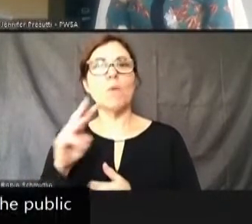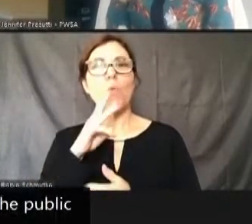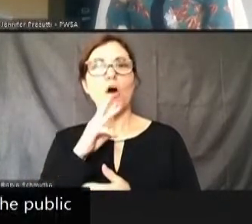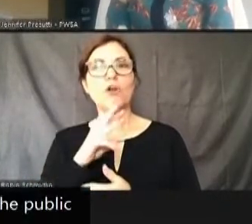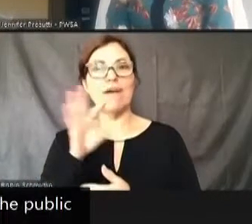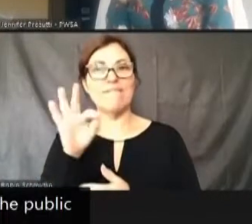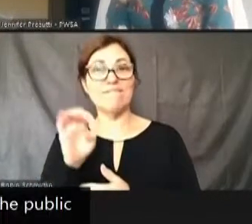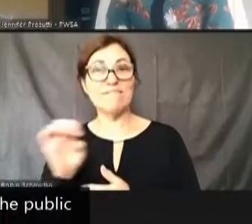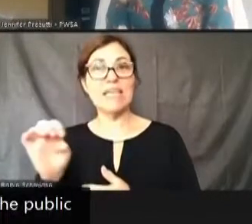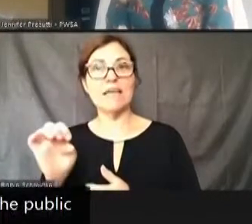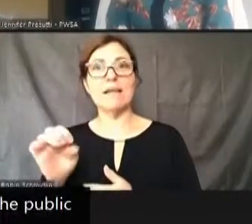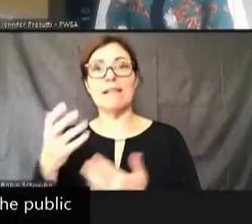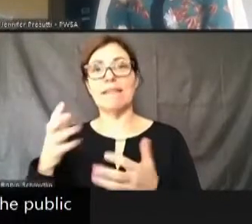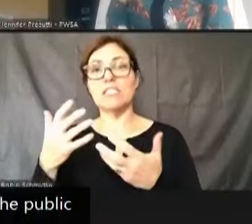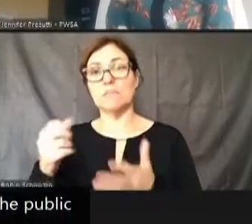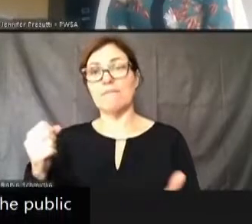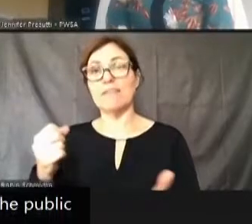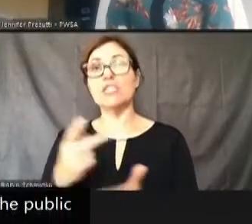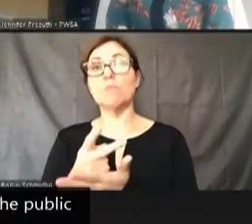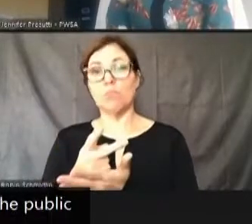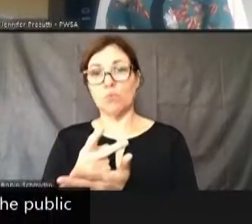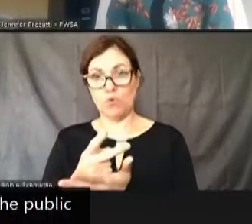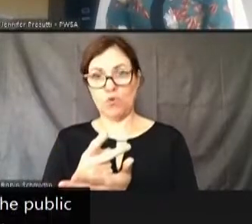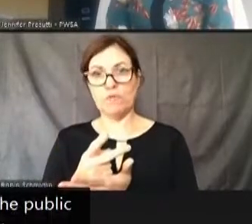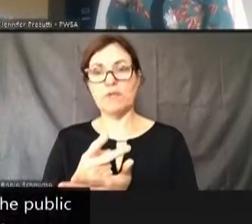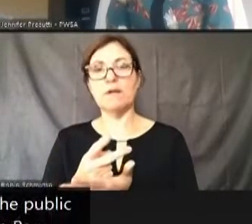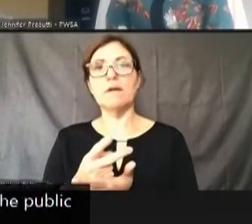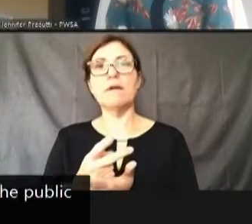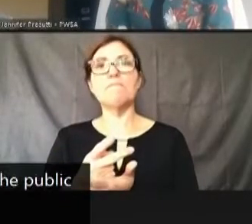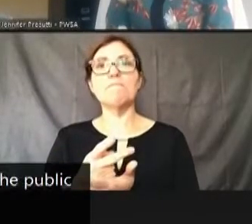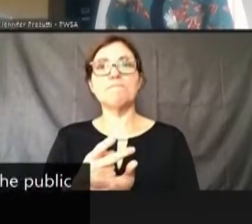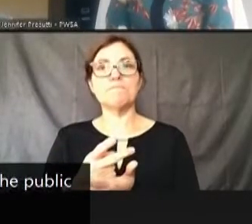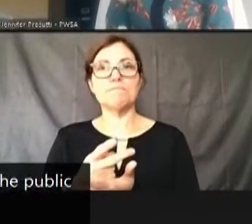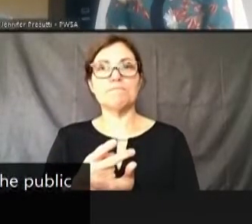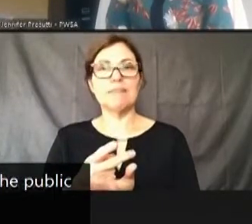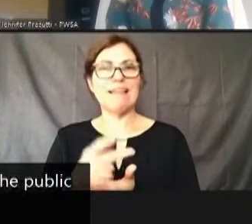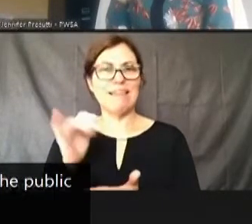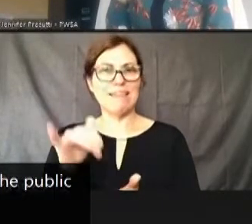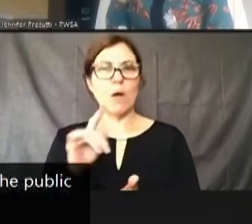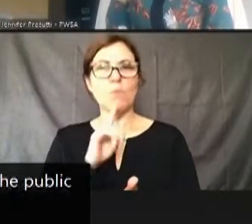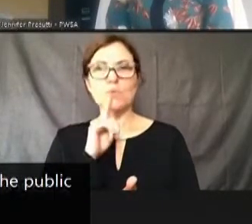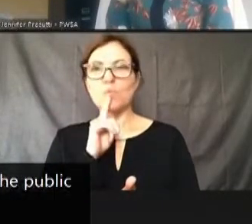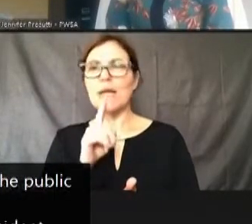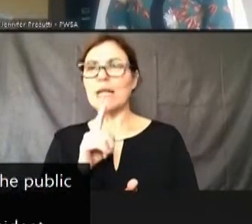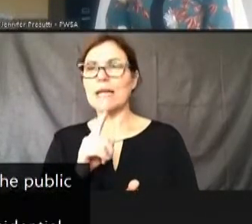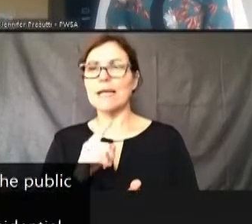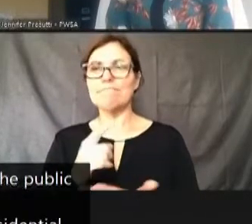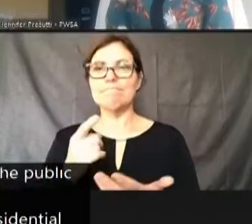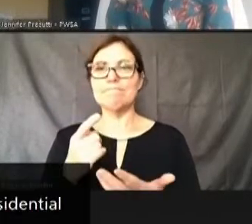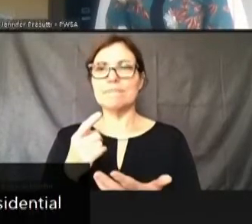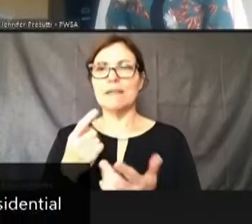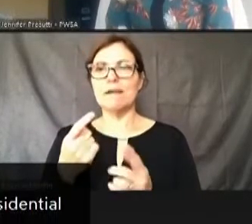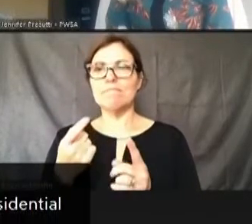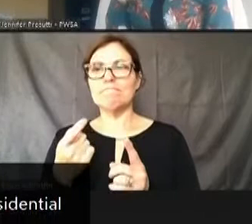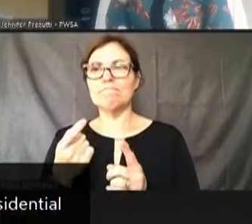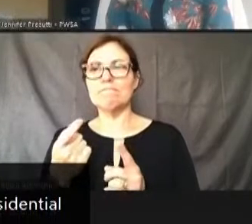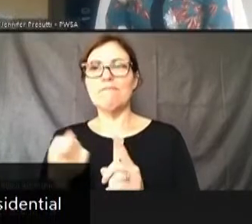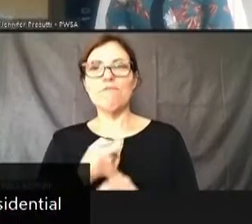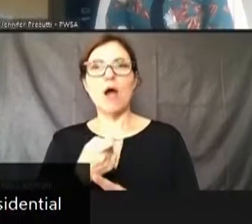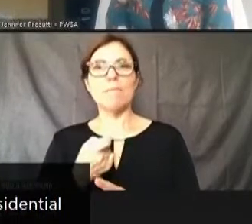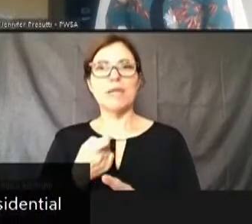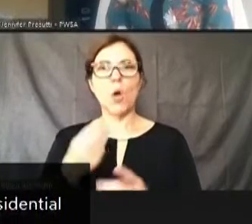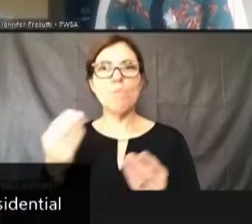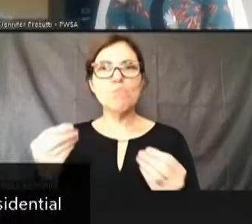Commission, is a fee that's based upon impervious area on a property, whether it's residential or commercial. So the hard